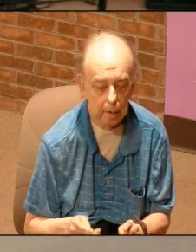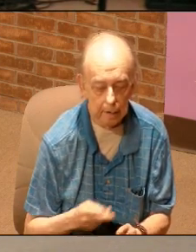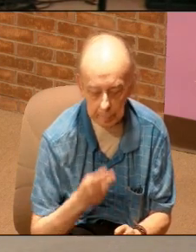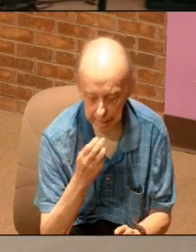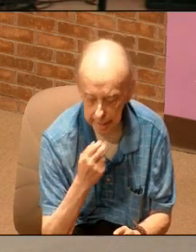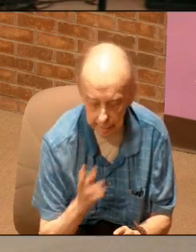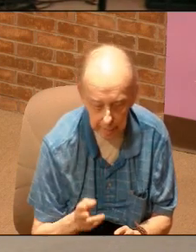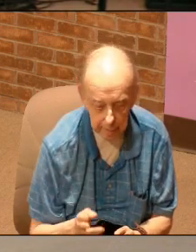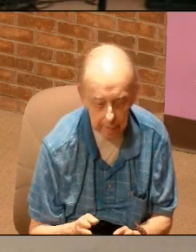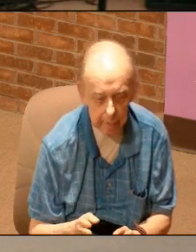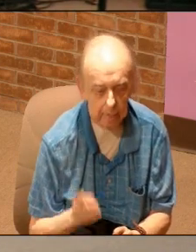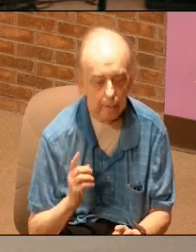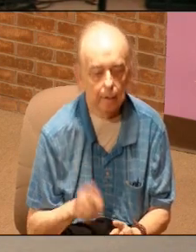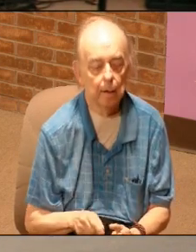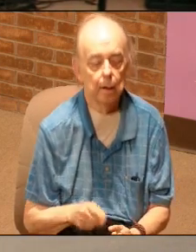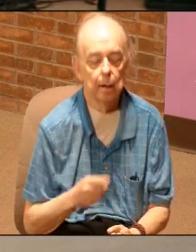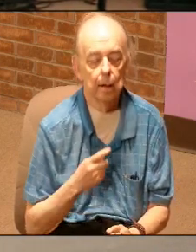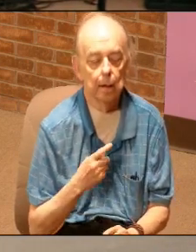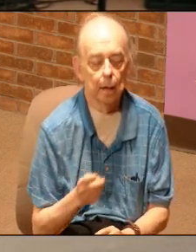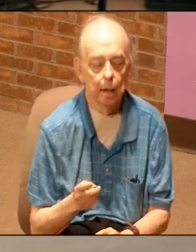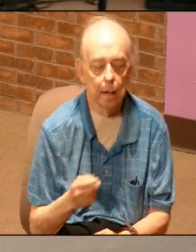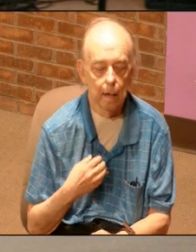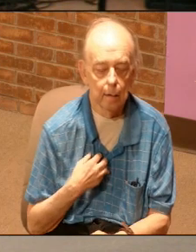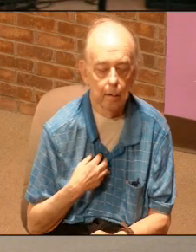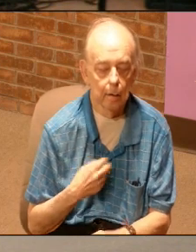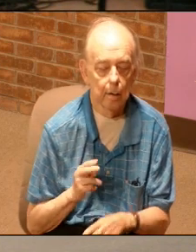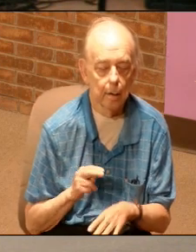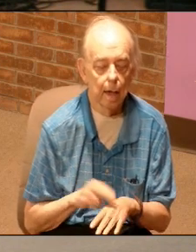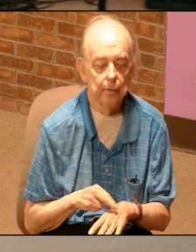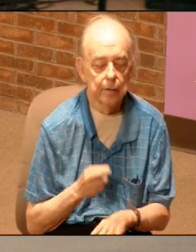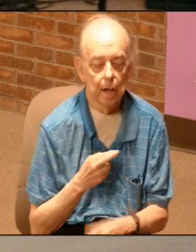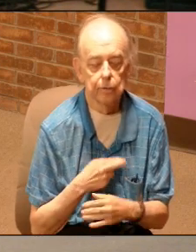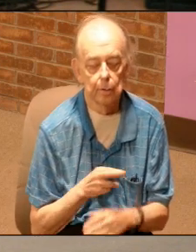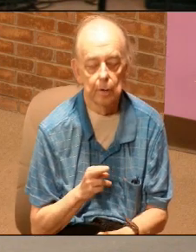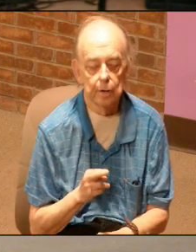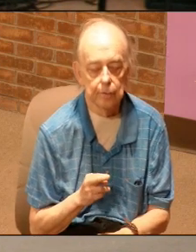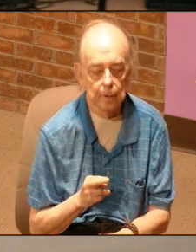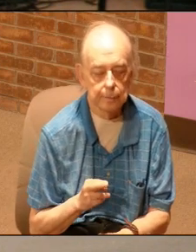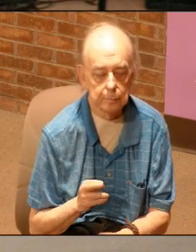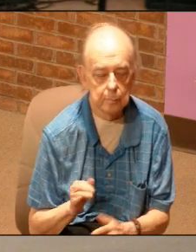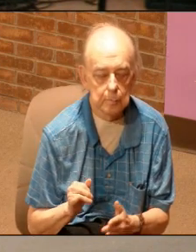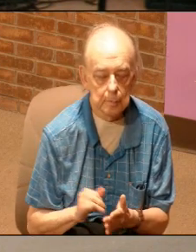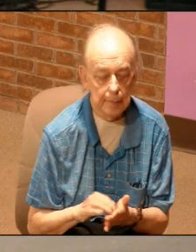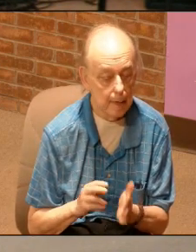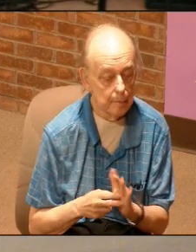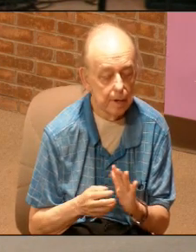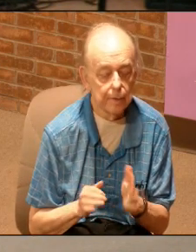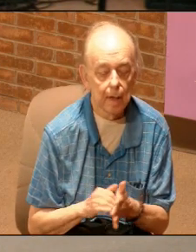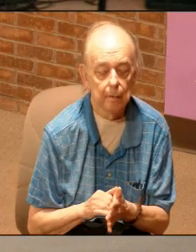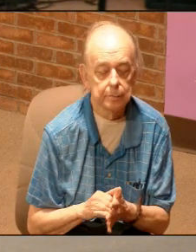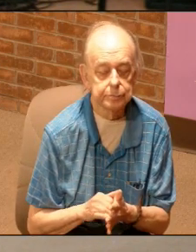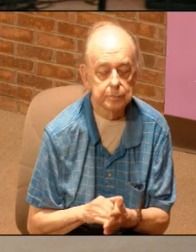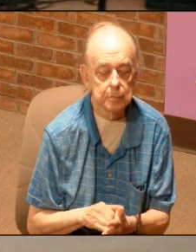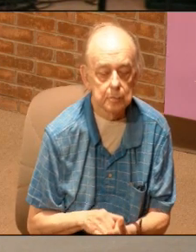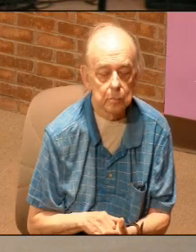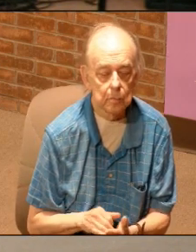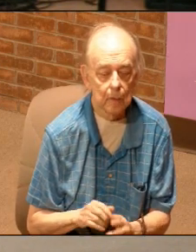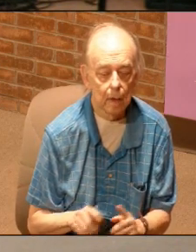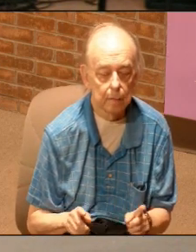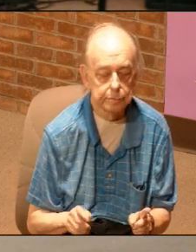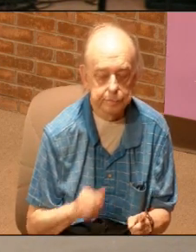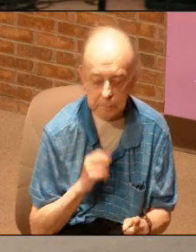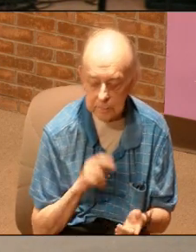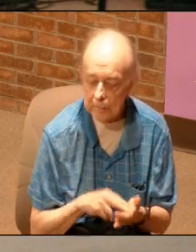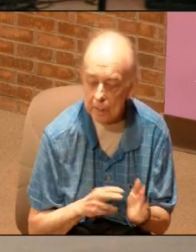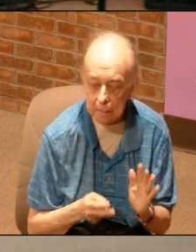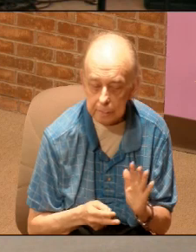Catholic. They can't have a national religion. That's what it means, okay? But it